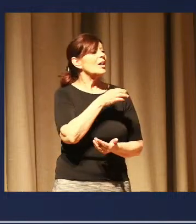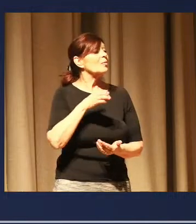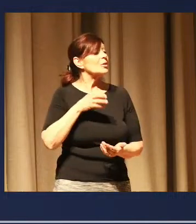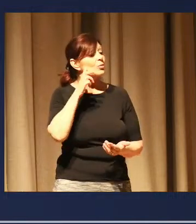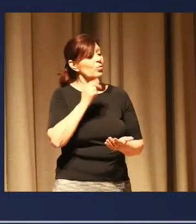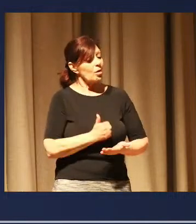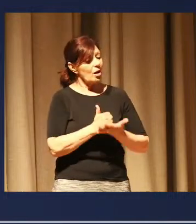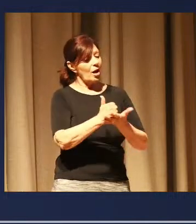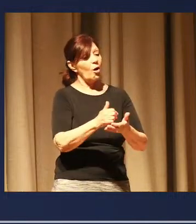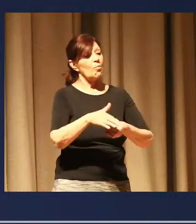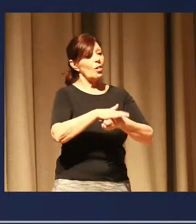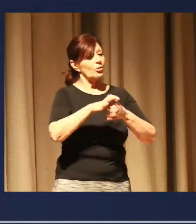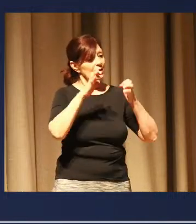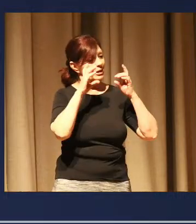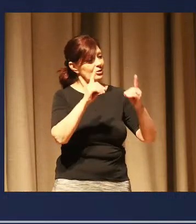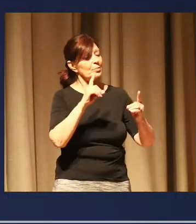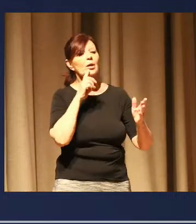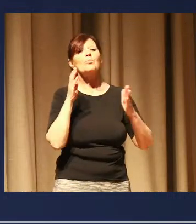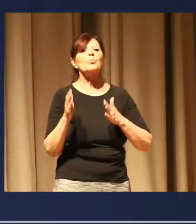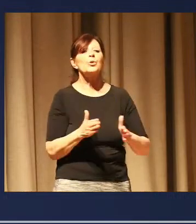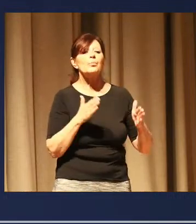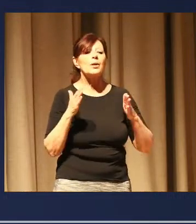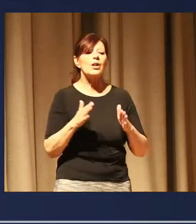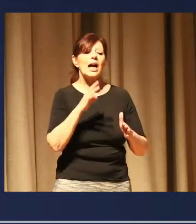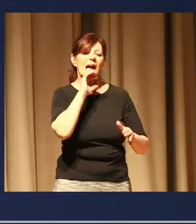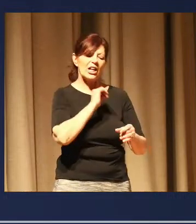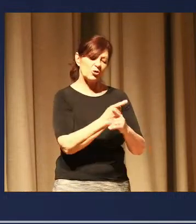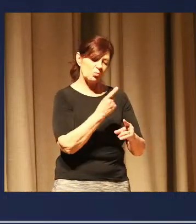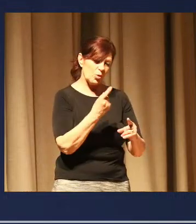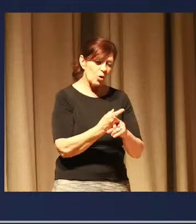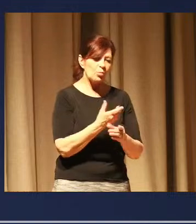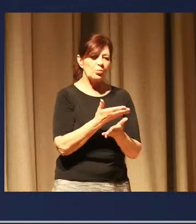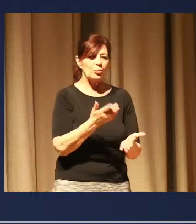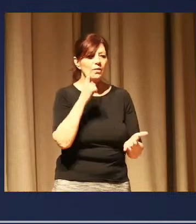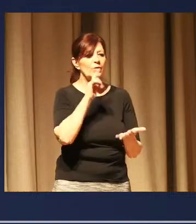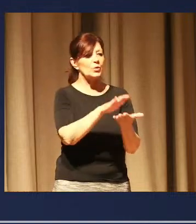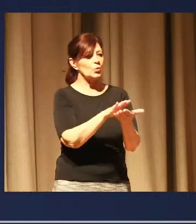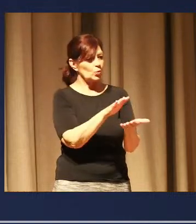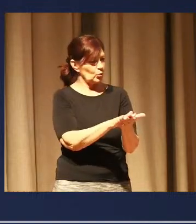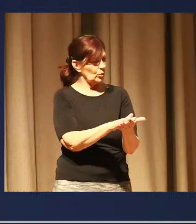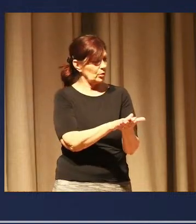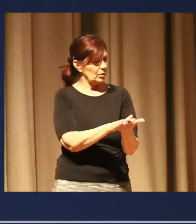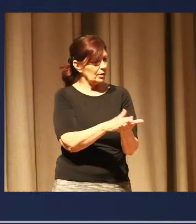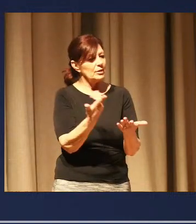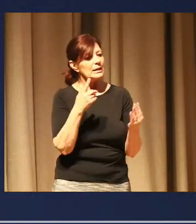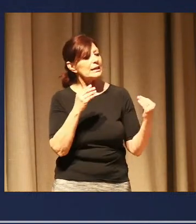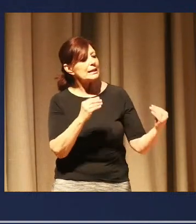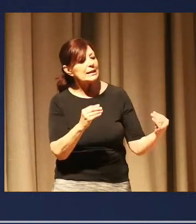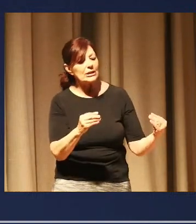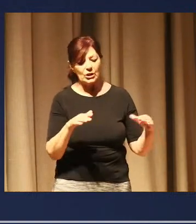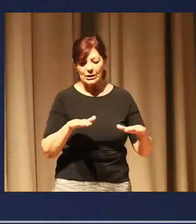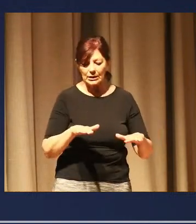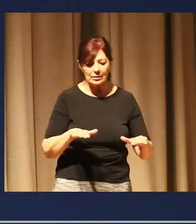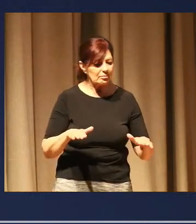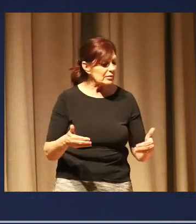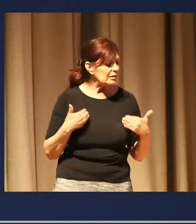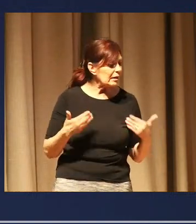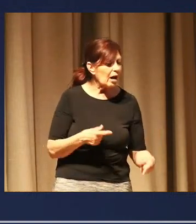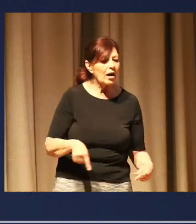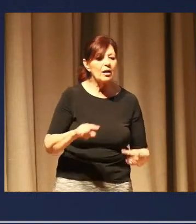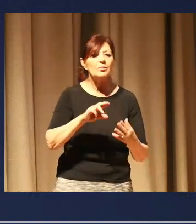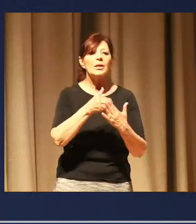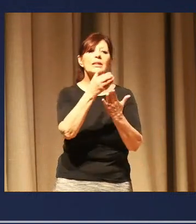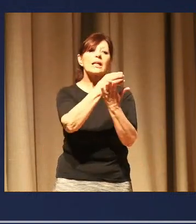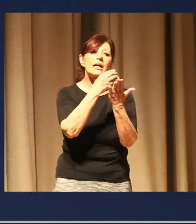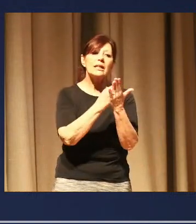assist local educators by preparing age-appropriate materials for schools, thereby teaching our young about the Constitution